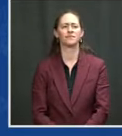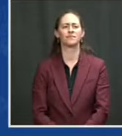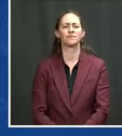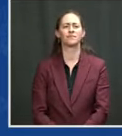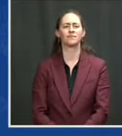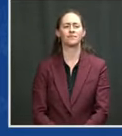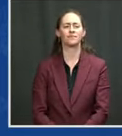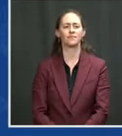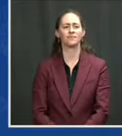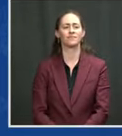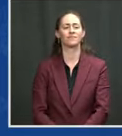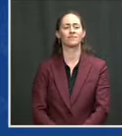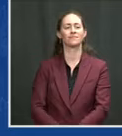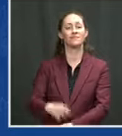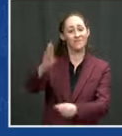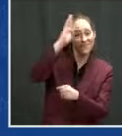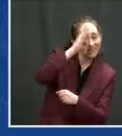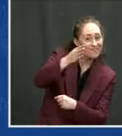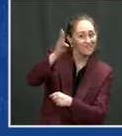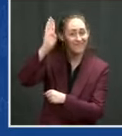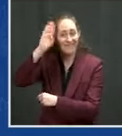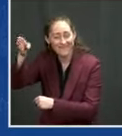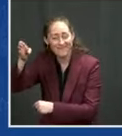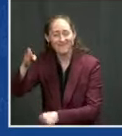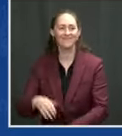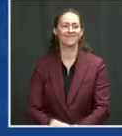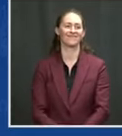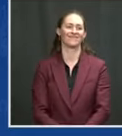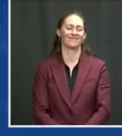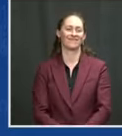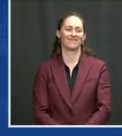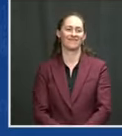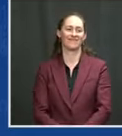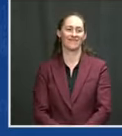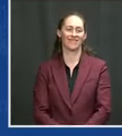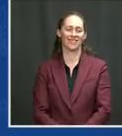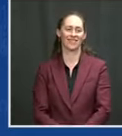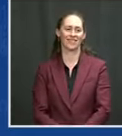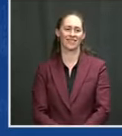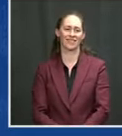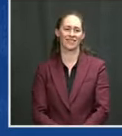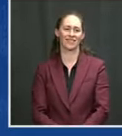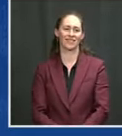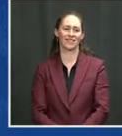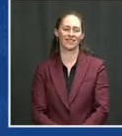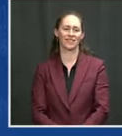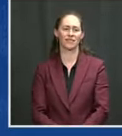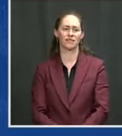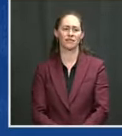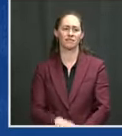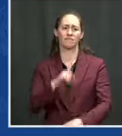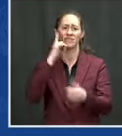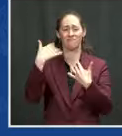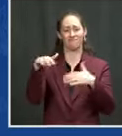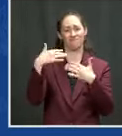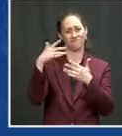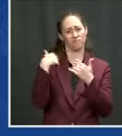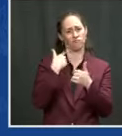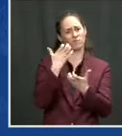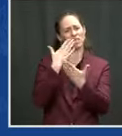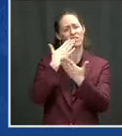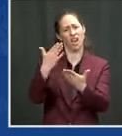Jeff and tell him we appreciate his work and the fact that he listens, and we're on the phone again today. So that's very, very helpful to